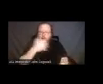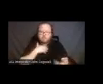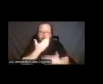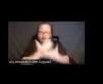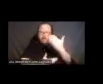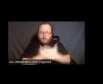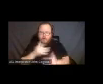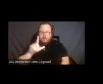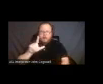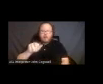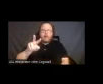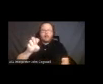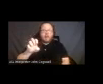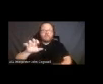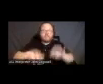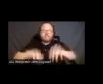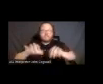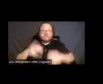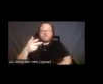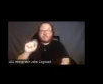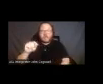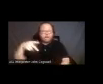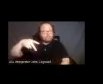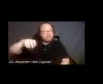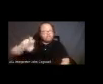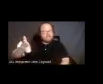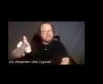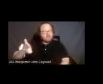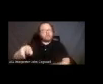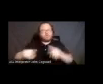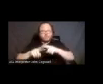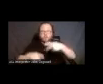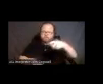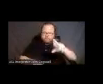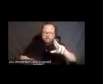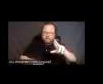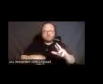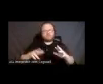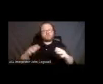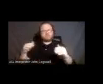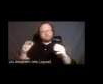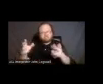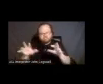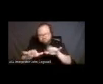chat. This provided live peer-to-peer chat interface using